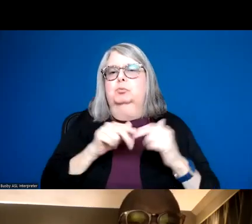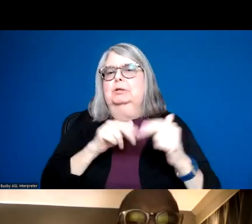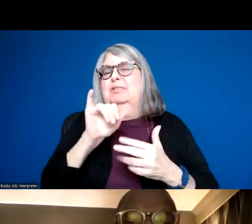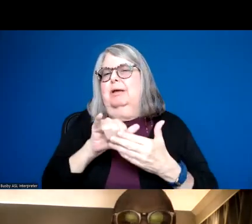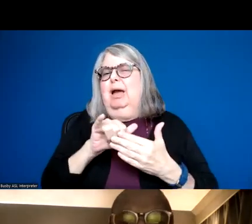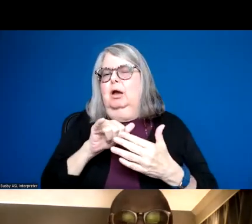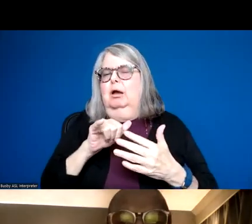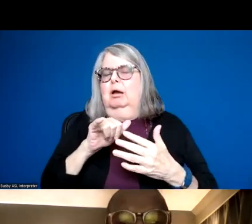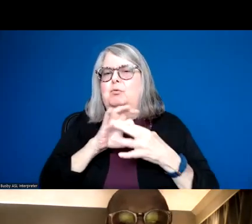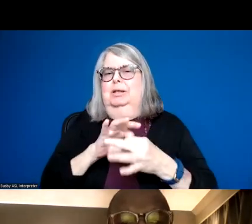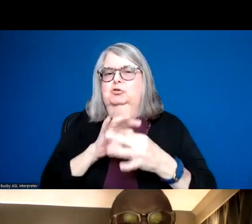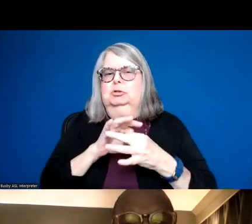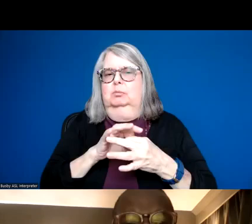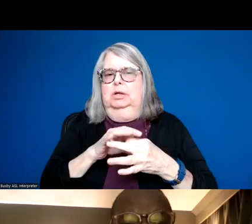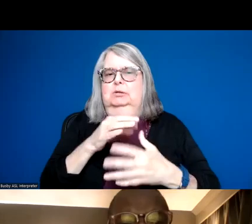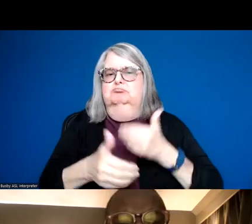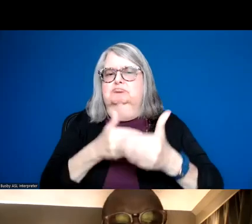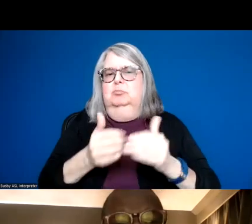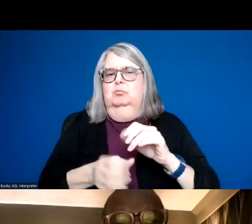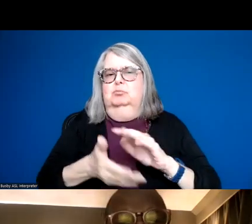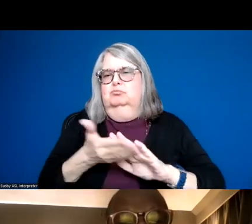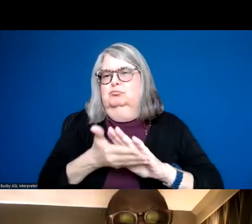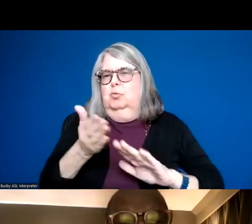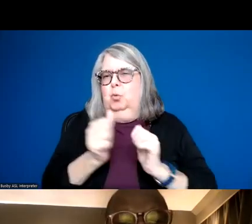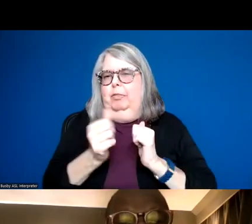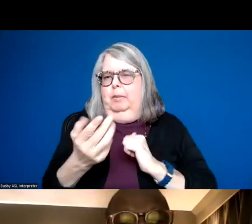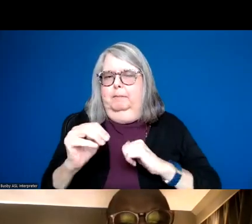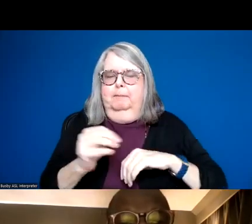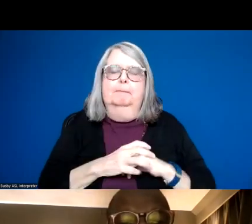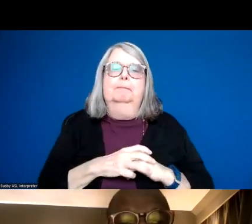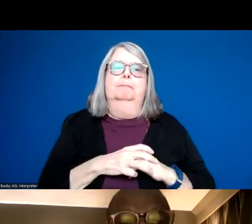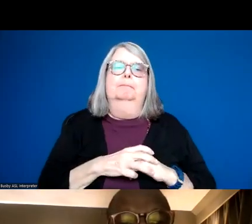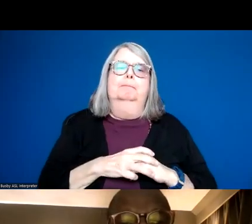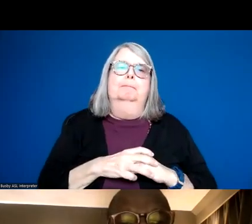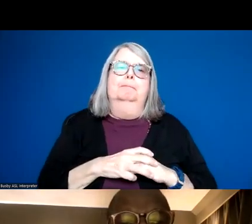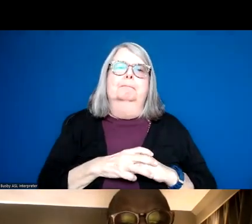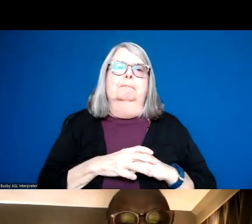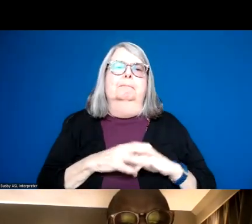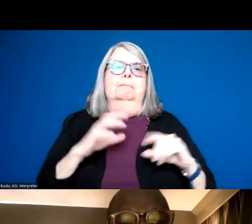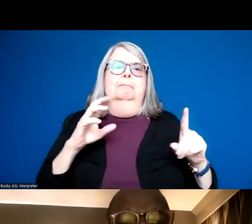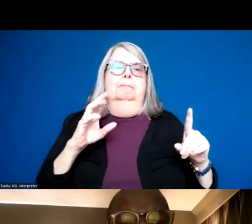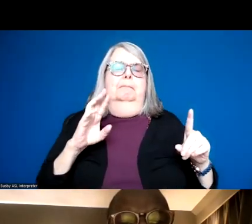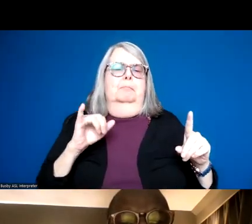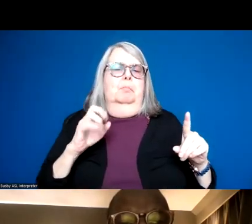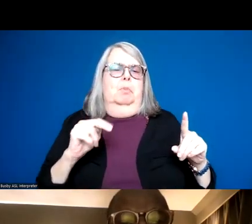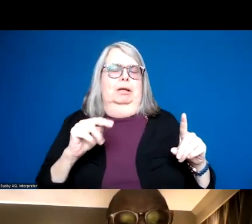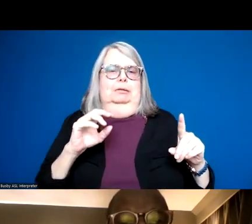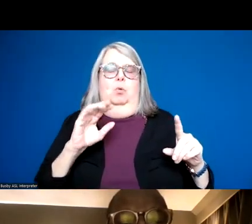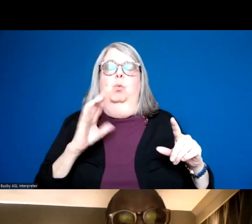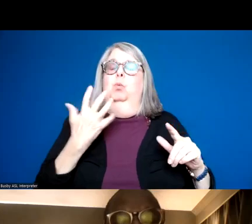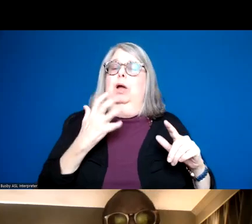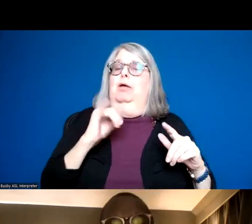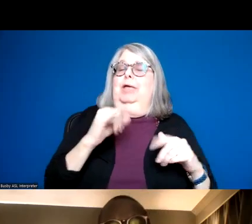best to move about and operate with that relationship with them. And that last part sounds so powerful, because